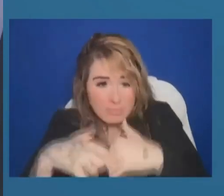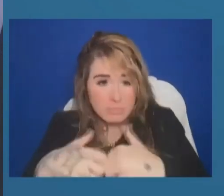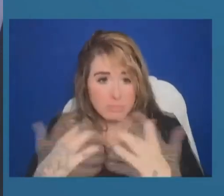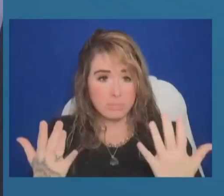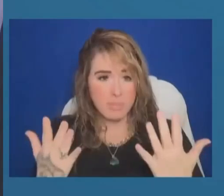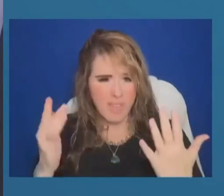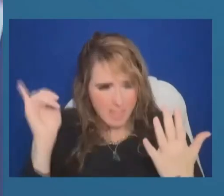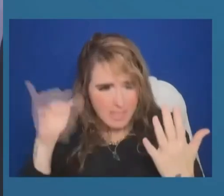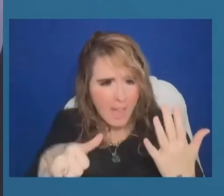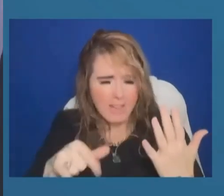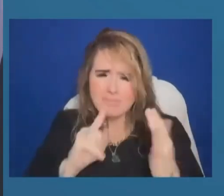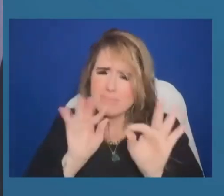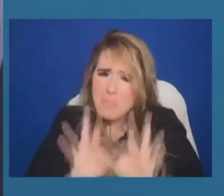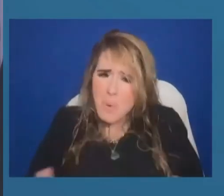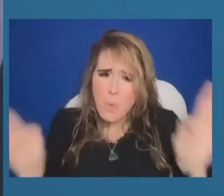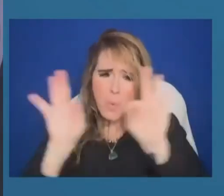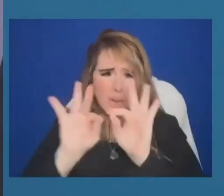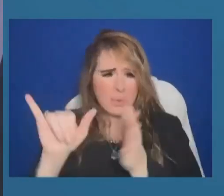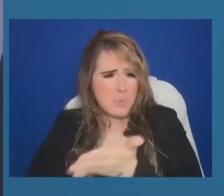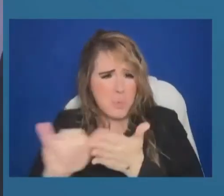how essential we are.